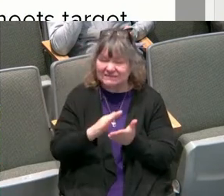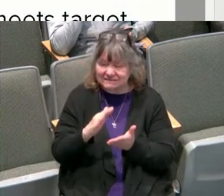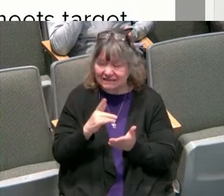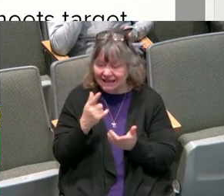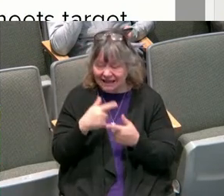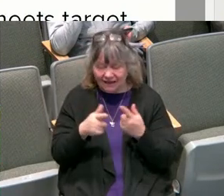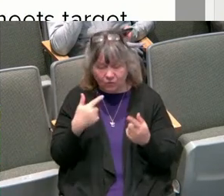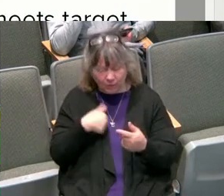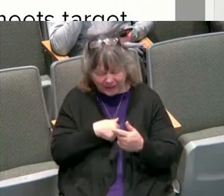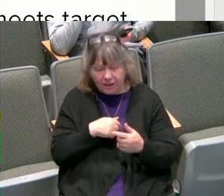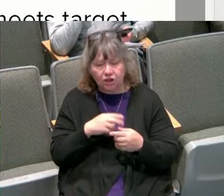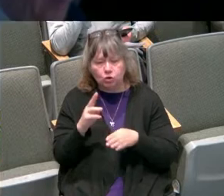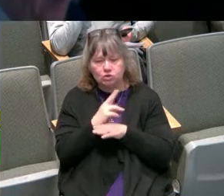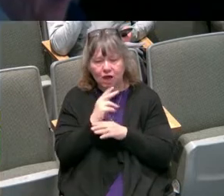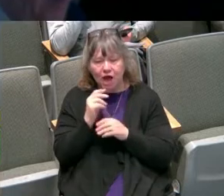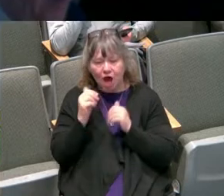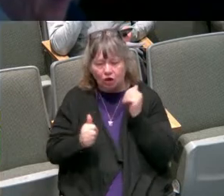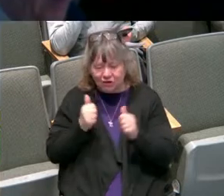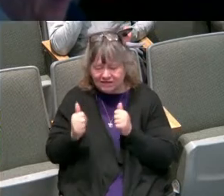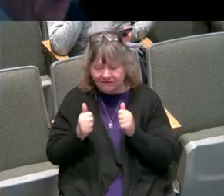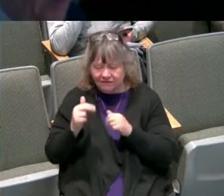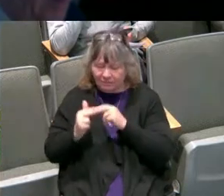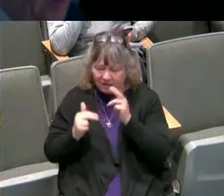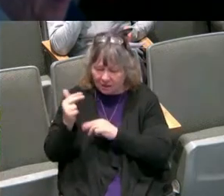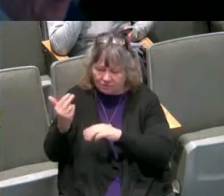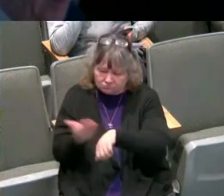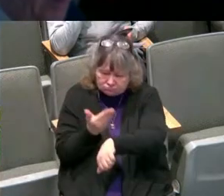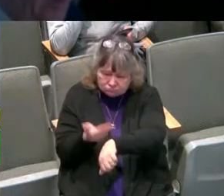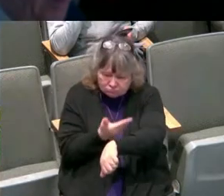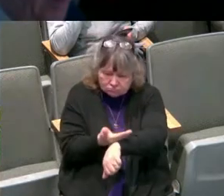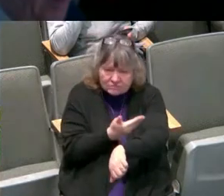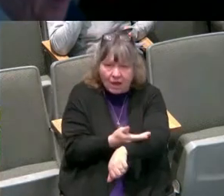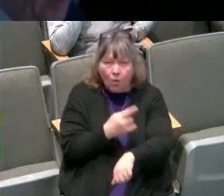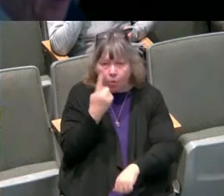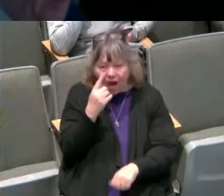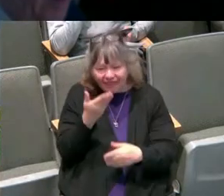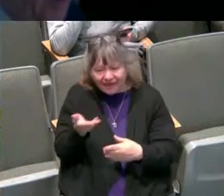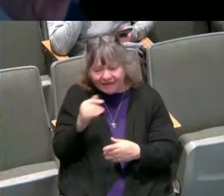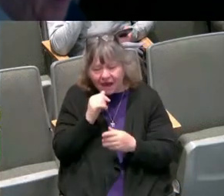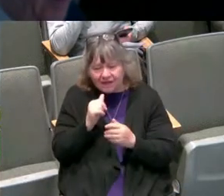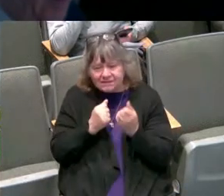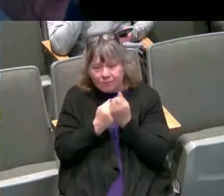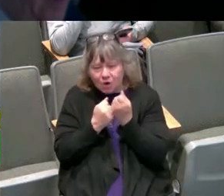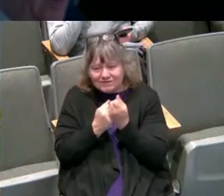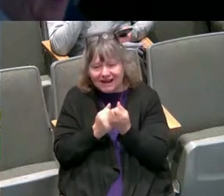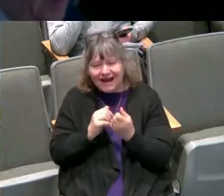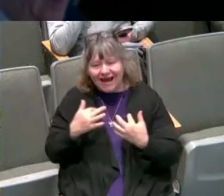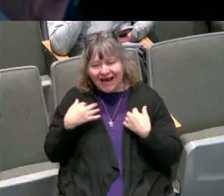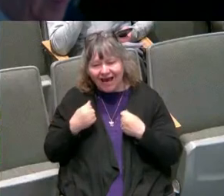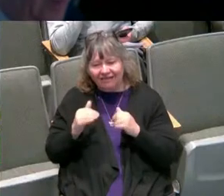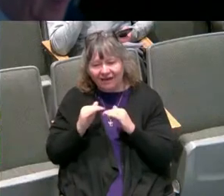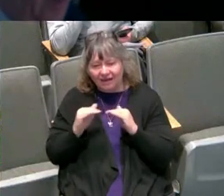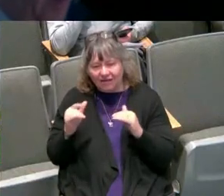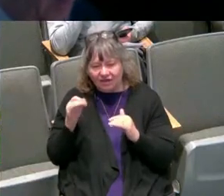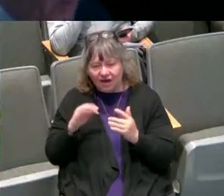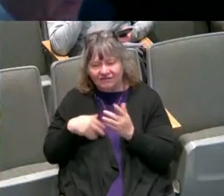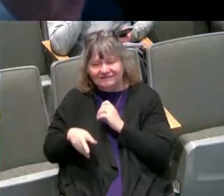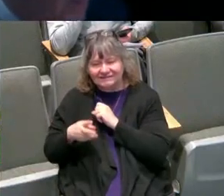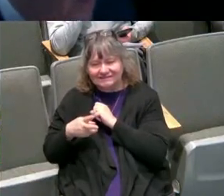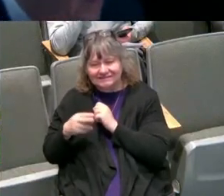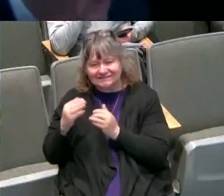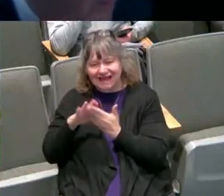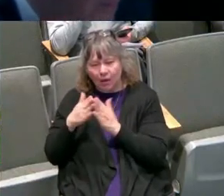a period of aggressive facility renewal one of the factors that supports that rating is a healthy level of town Financial reserves